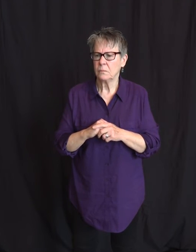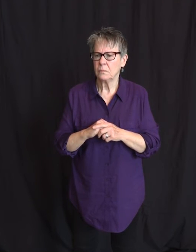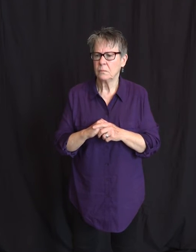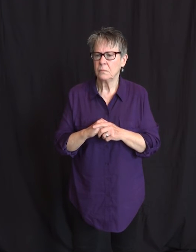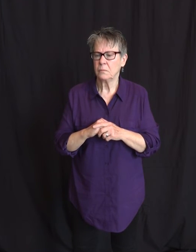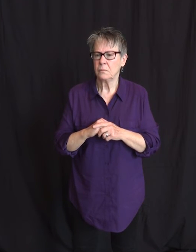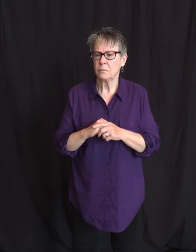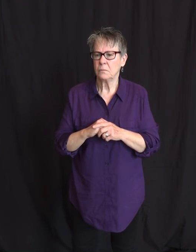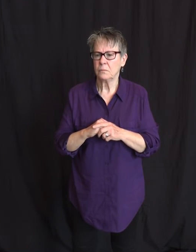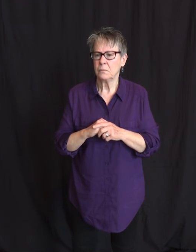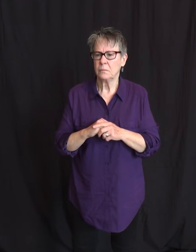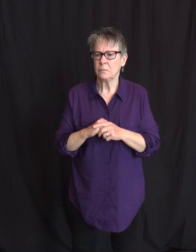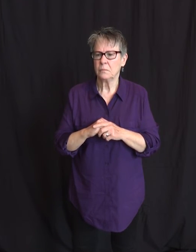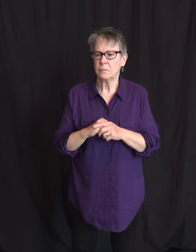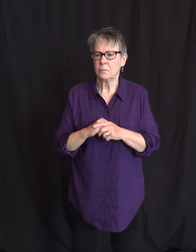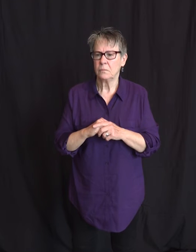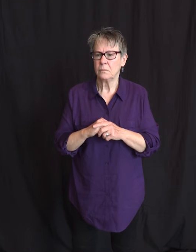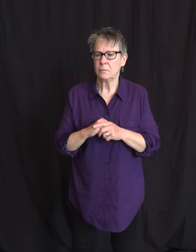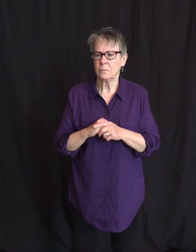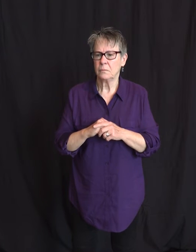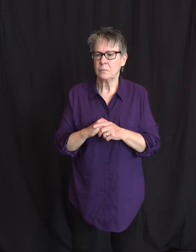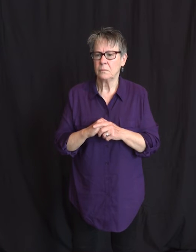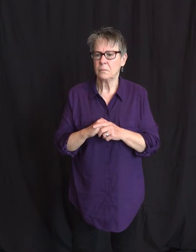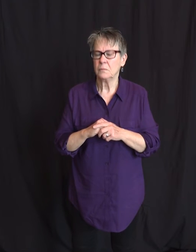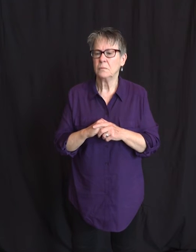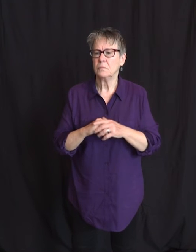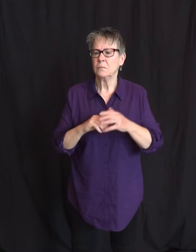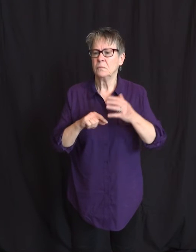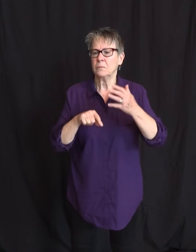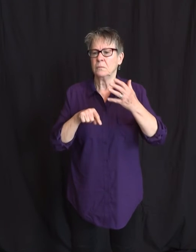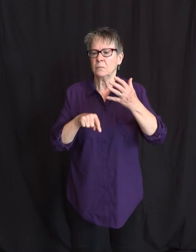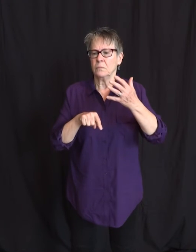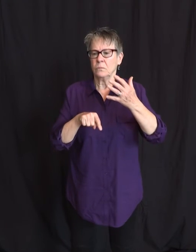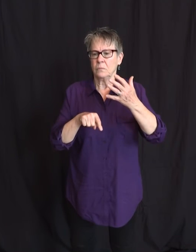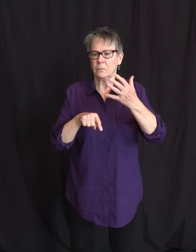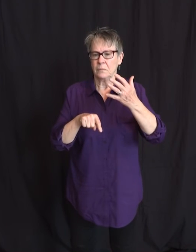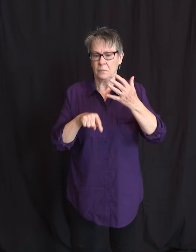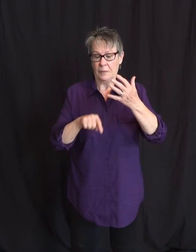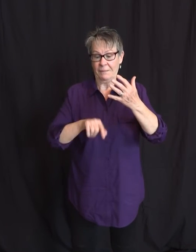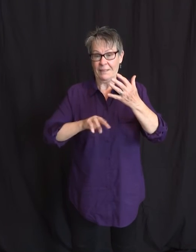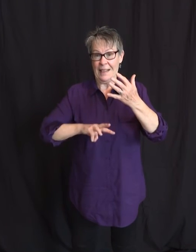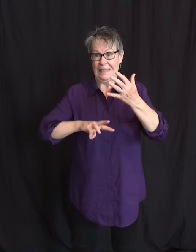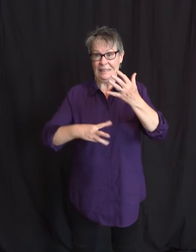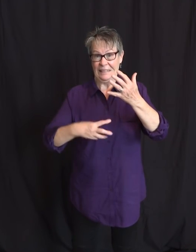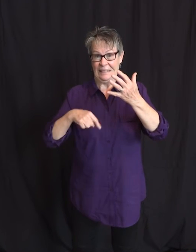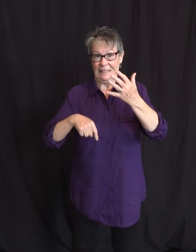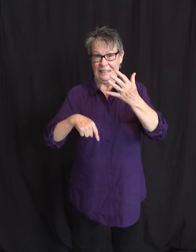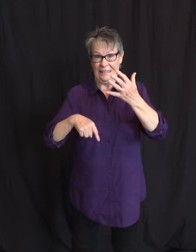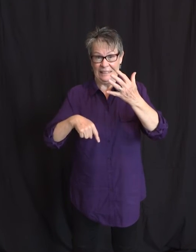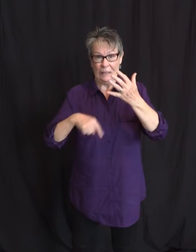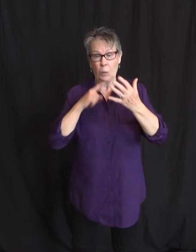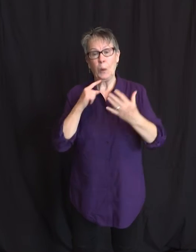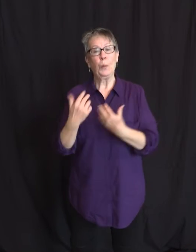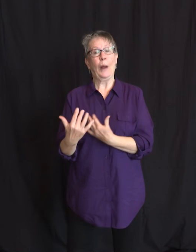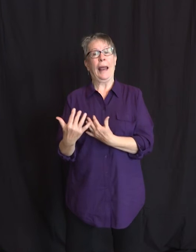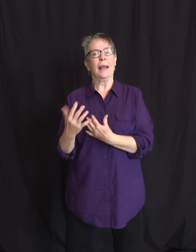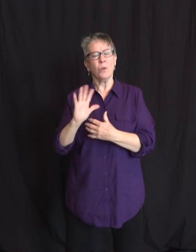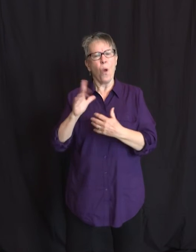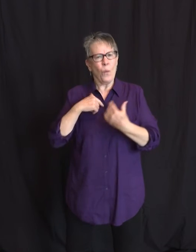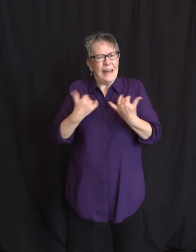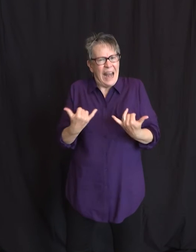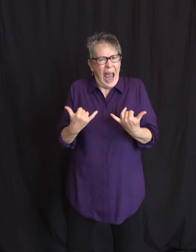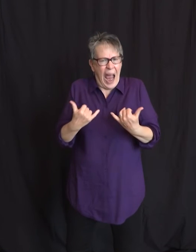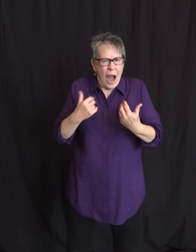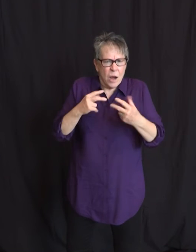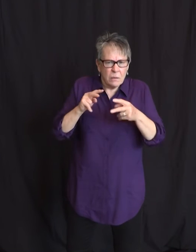We've already begun processes, and in fact, I think sooner than later, maybe even someday this week, we may be sitting here talking to you about sort